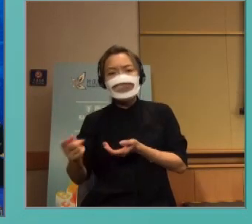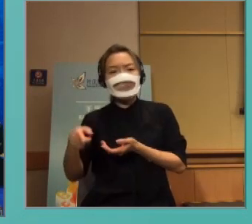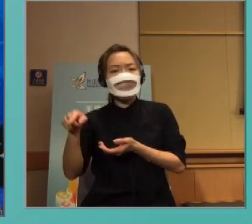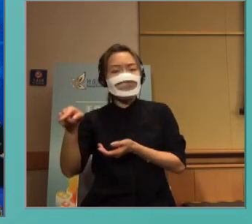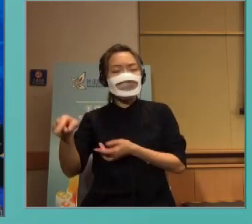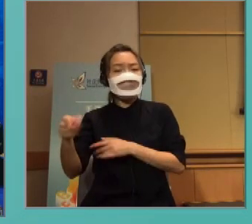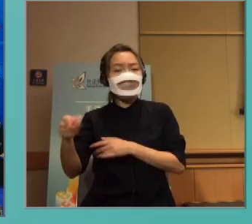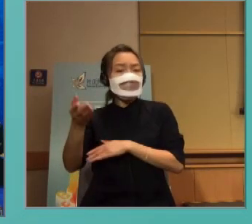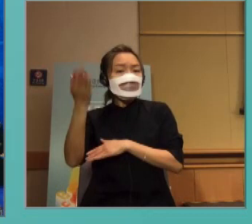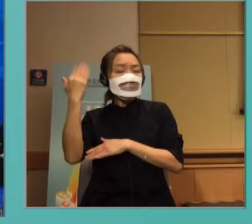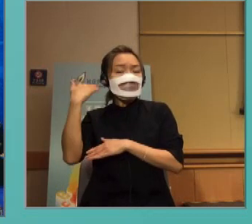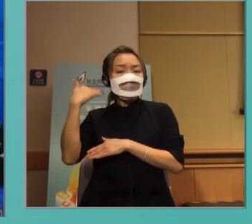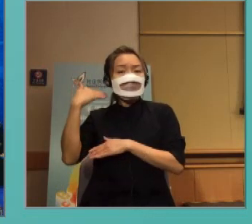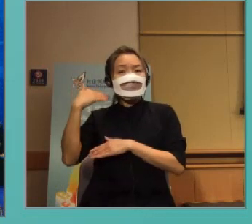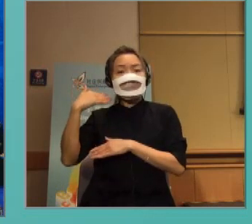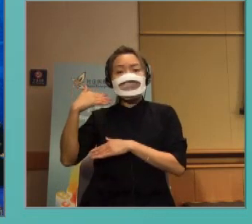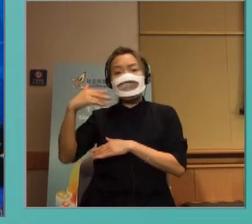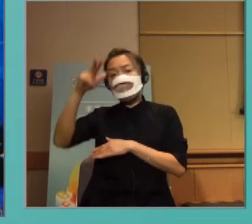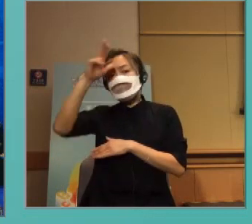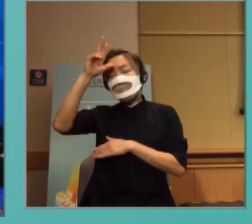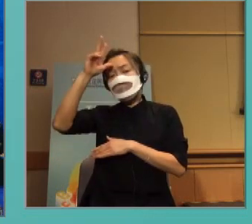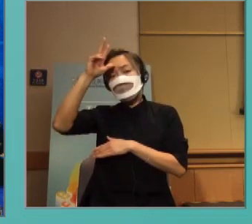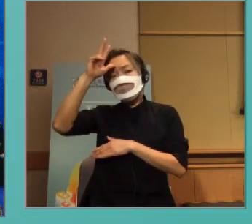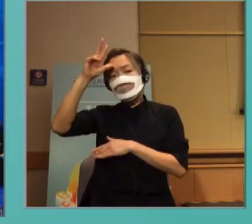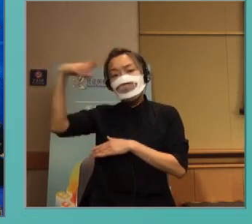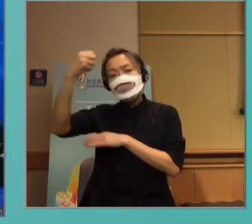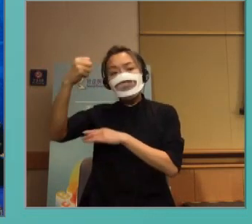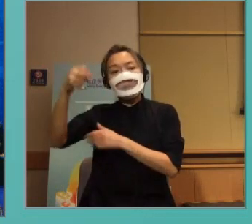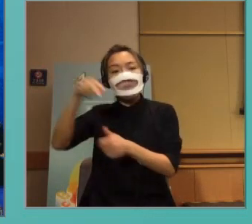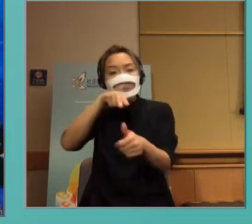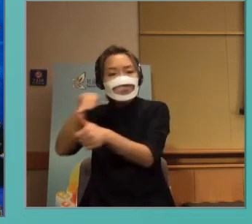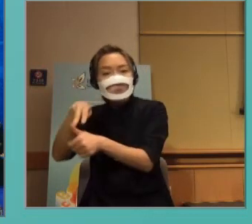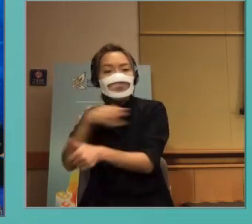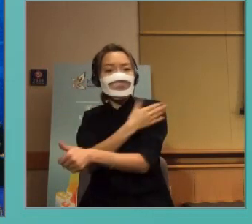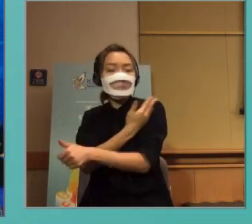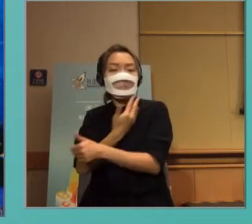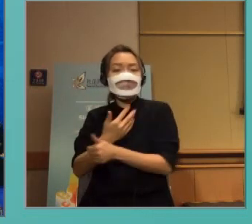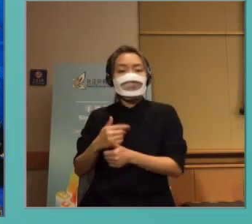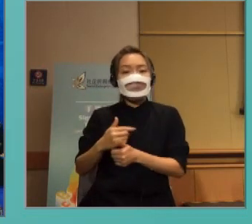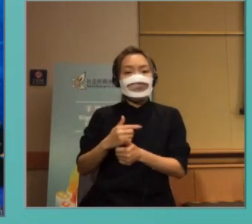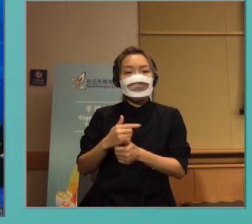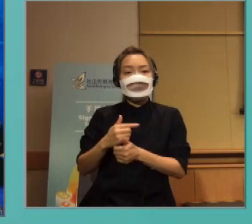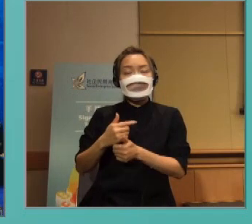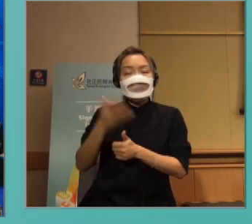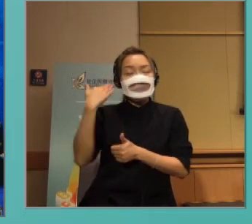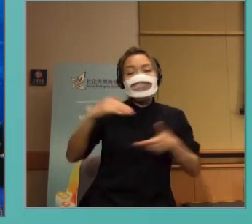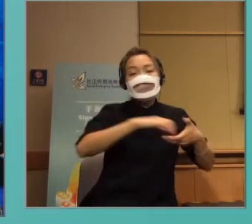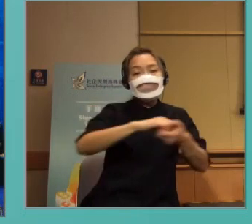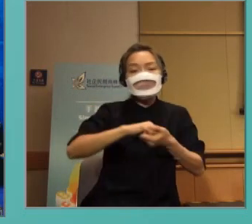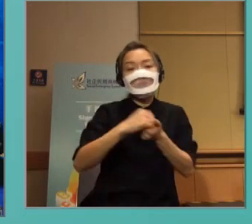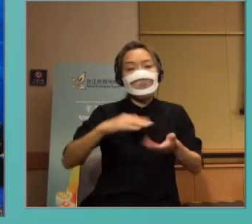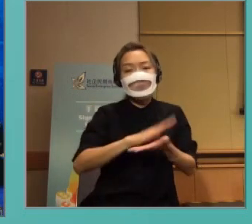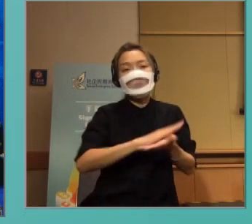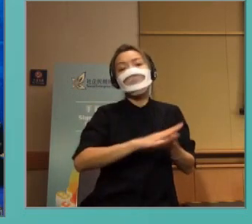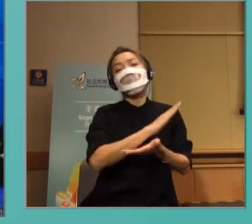in a long process of working with the SFC from all the way back in the day when it was still